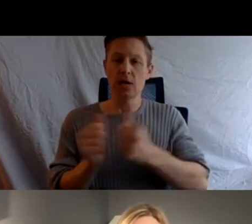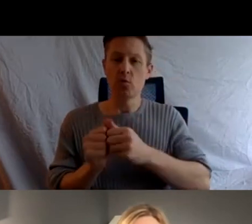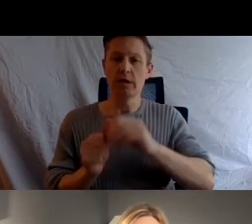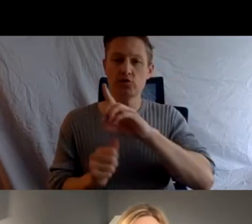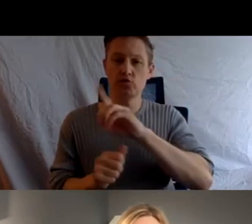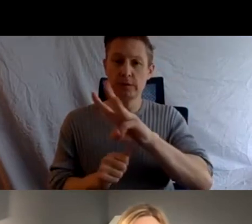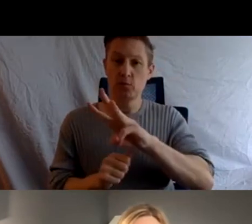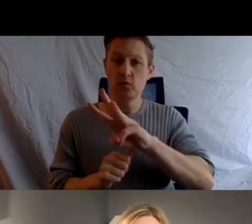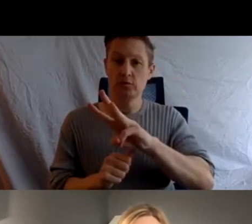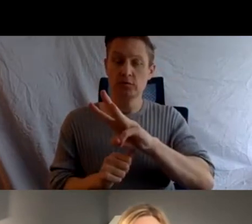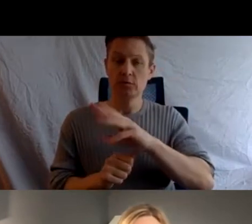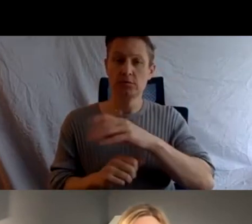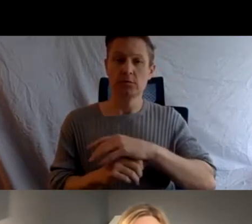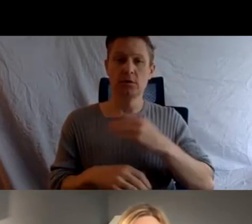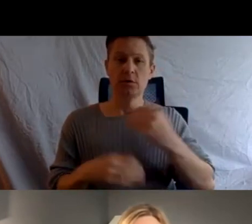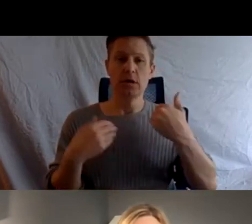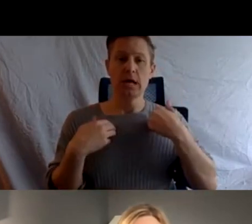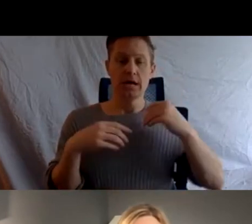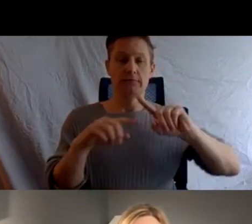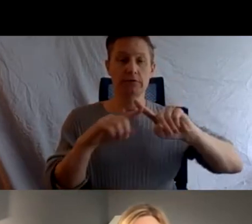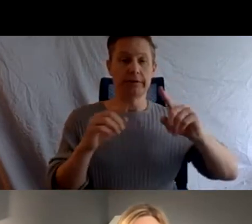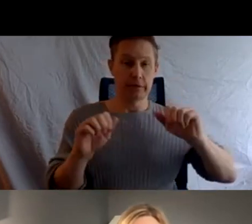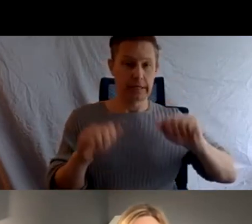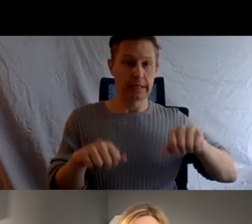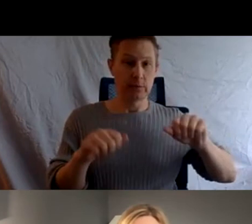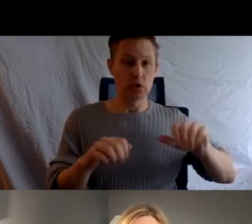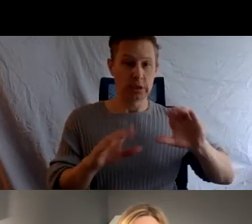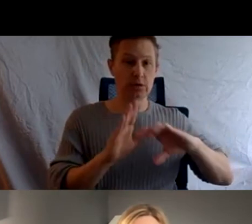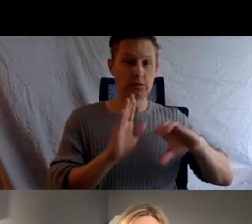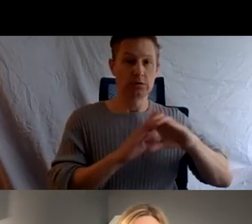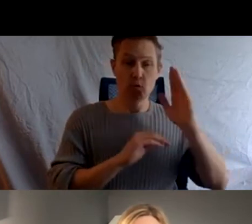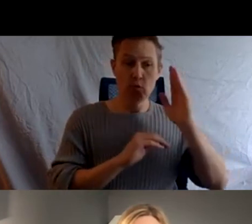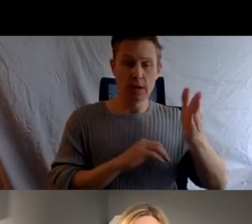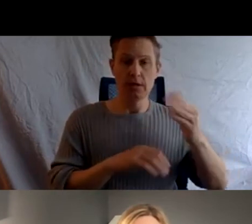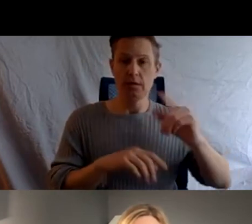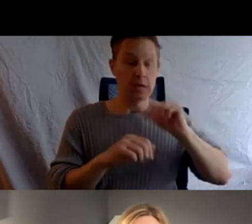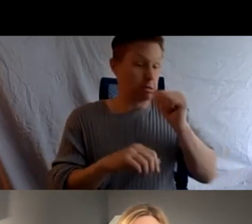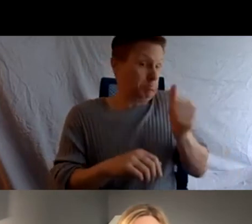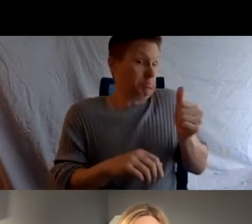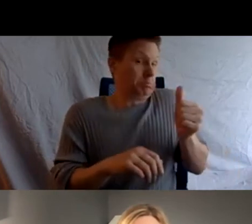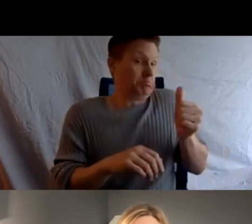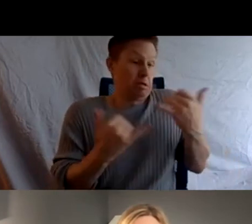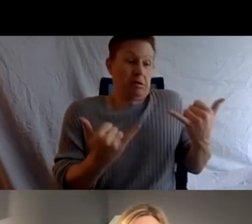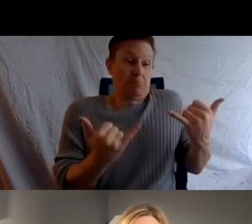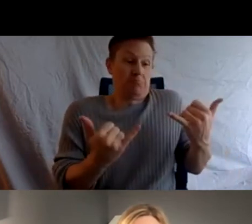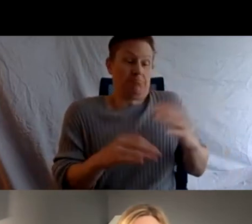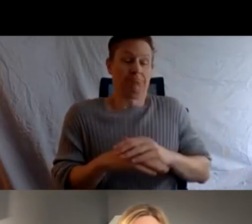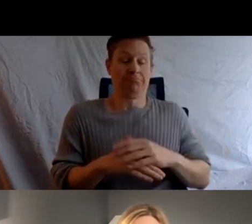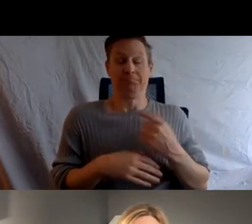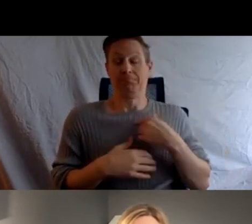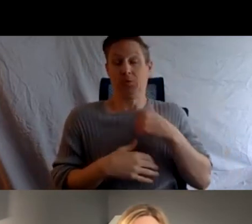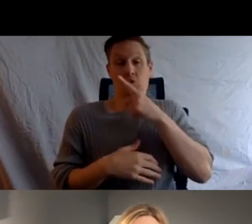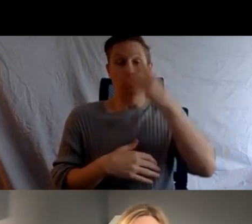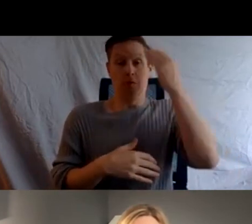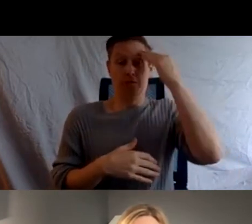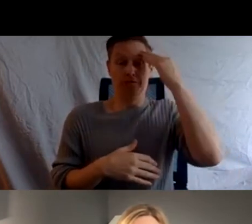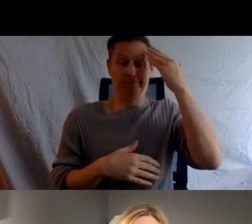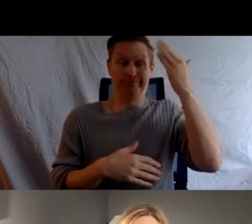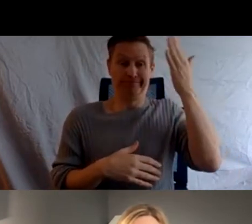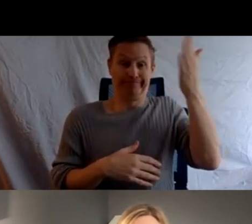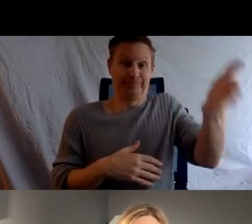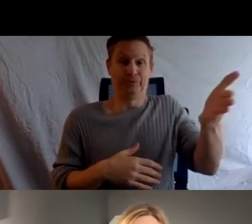have differently abled characters, but I'm not on a show, so who knows? Who knows where I'll end